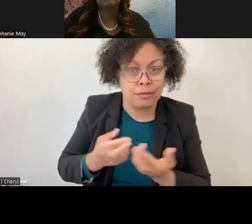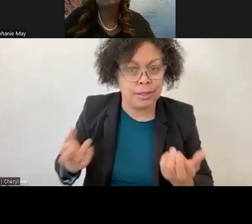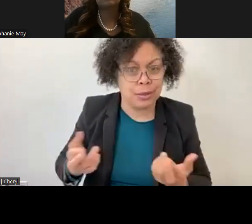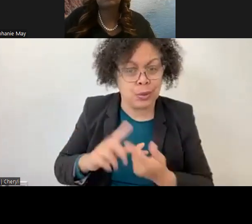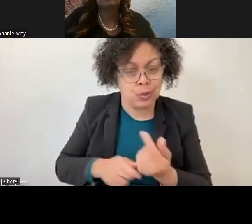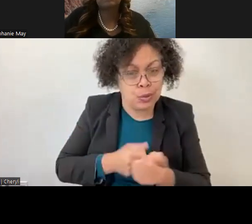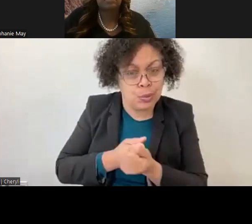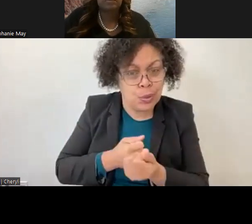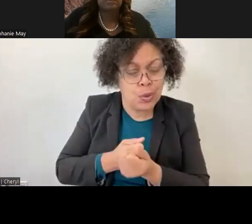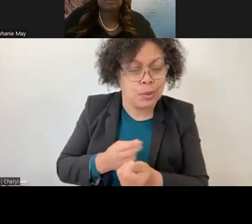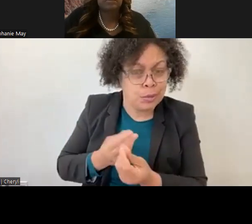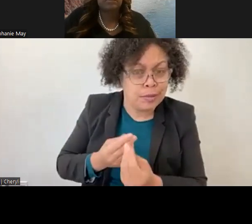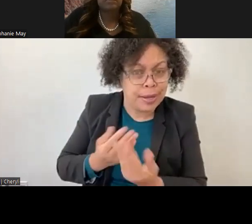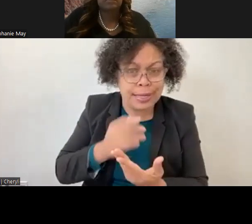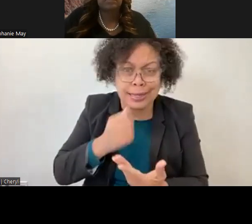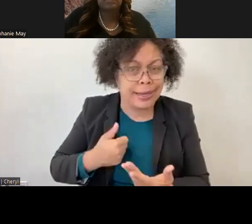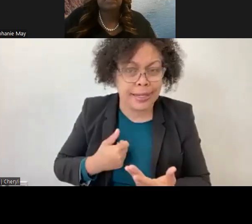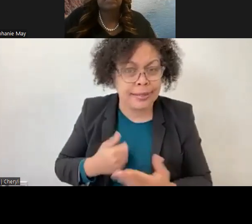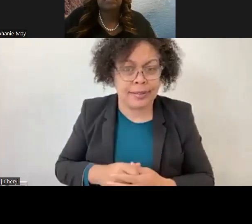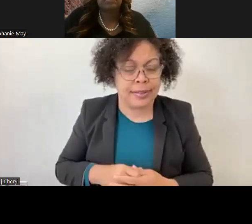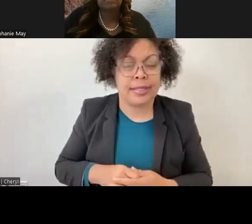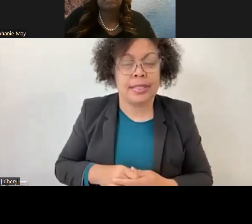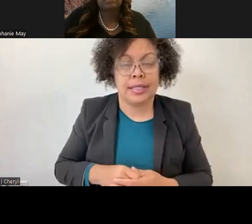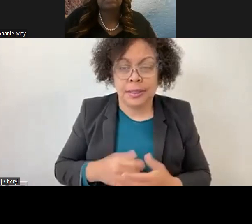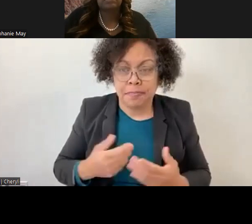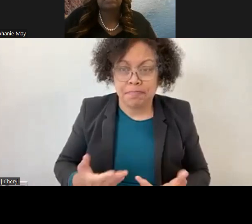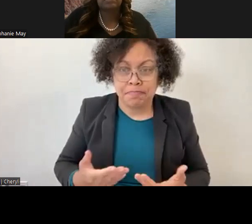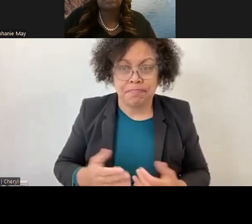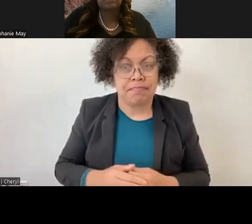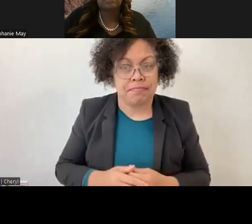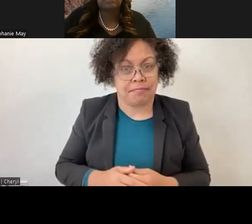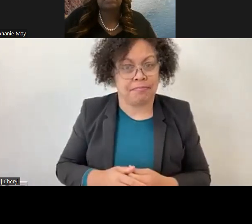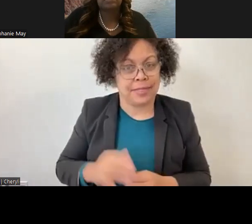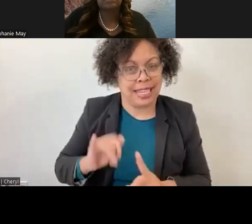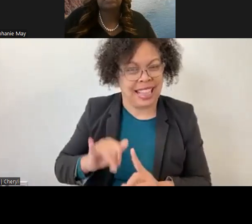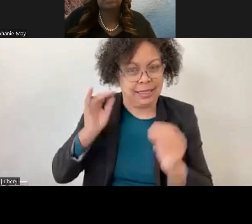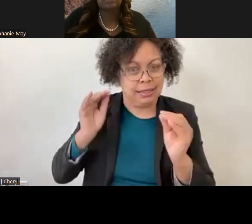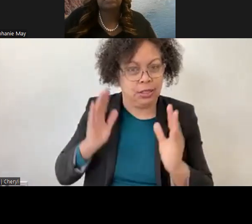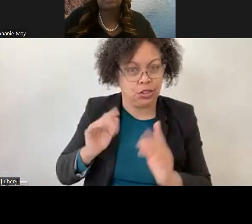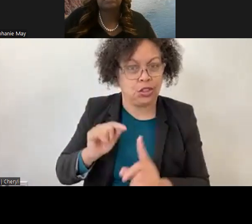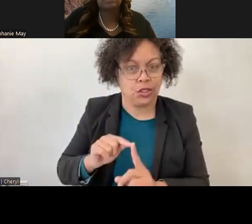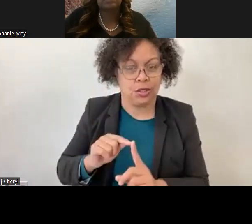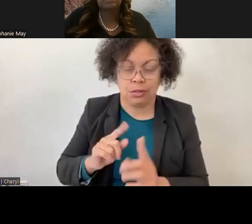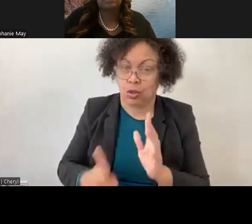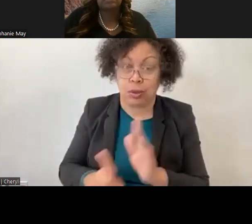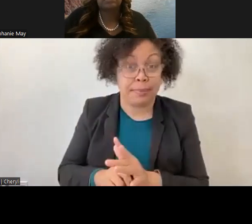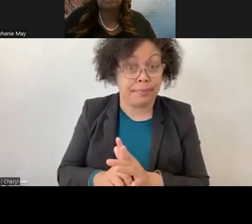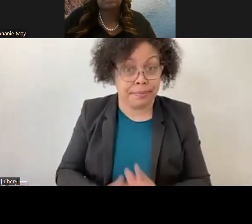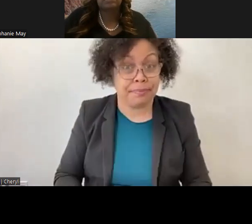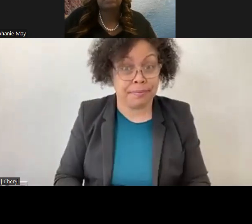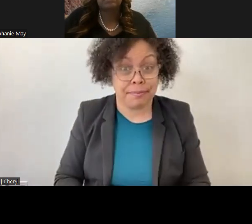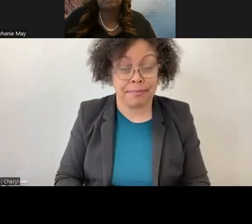the parental resources to really get that. And felt like, he showed up. It was